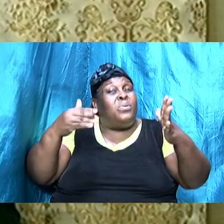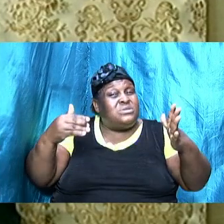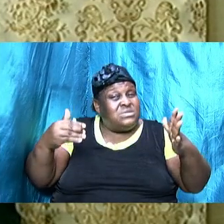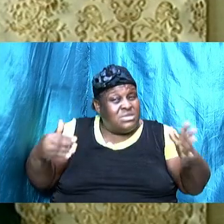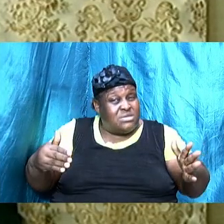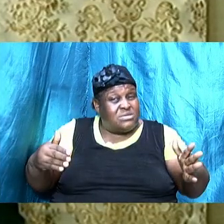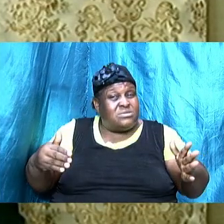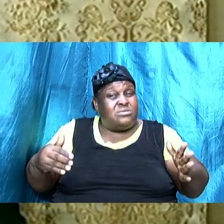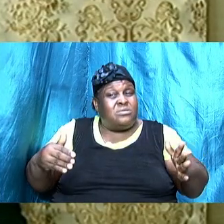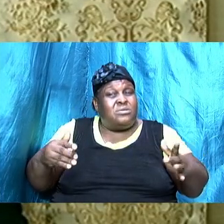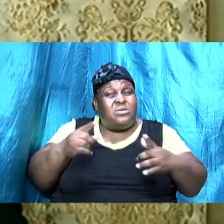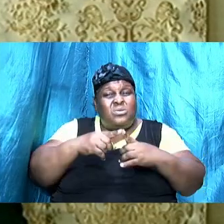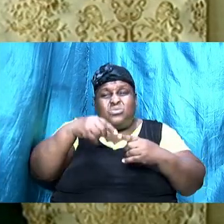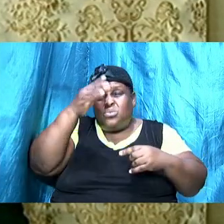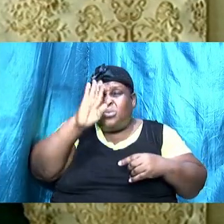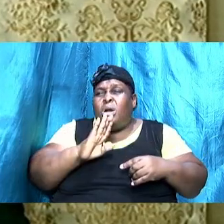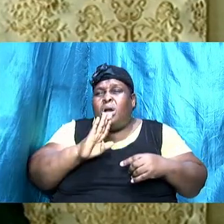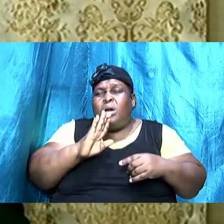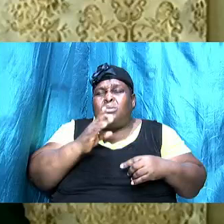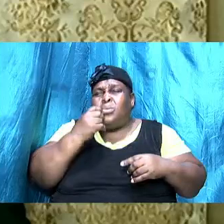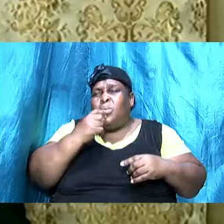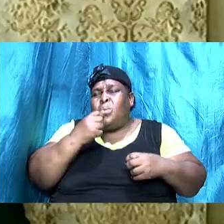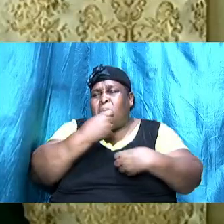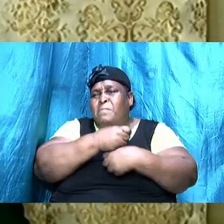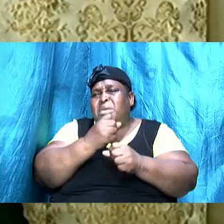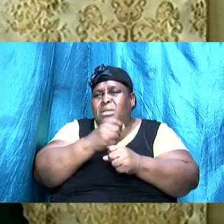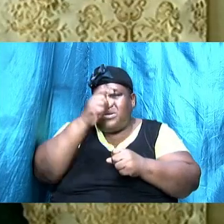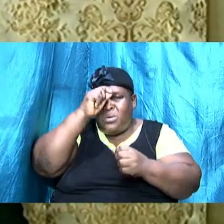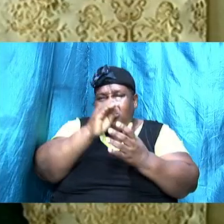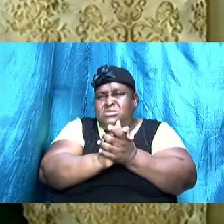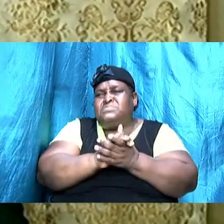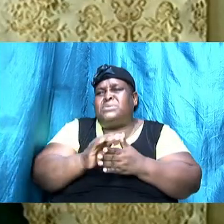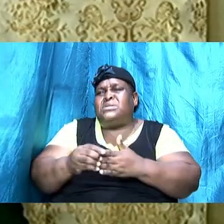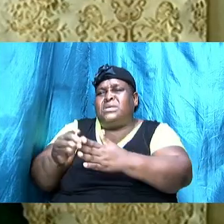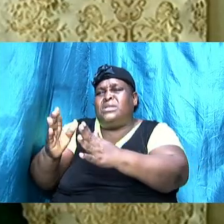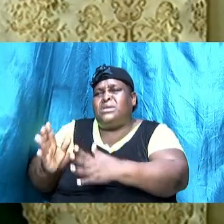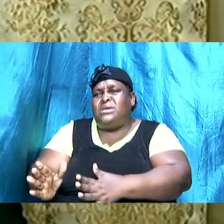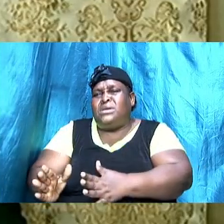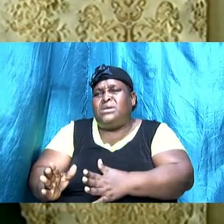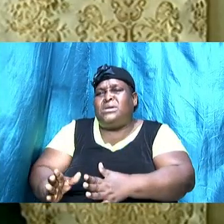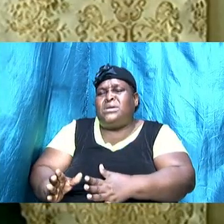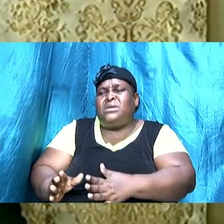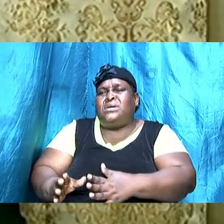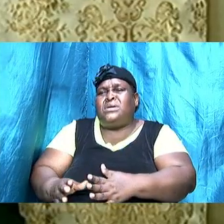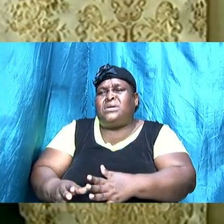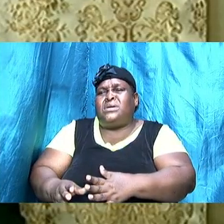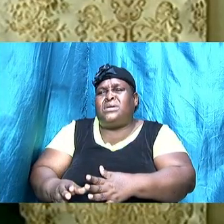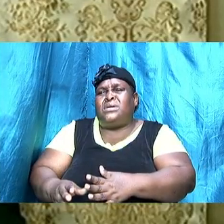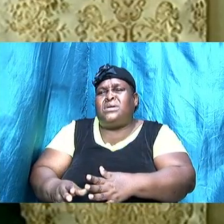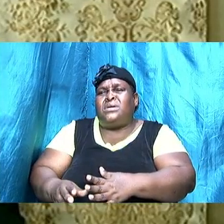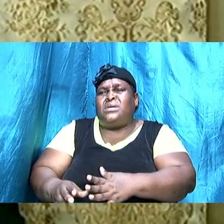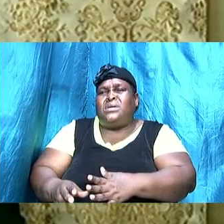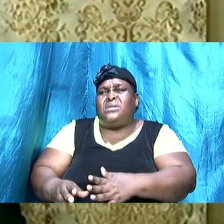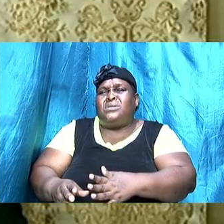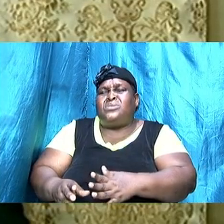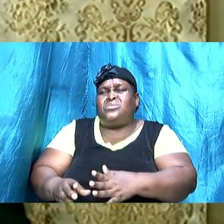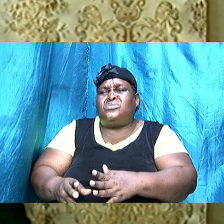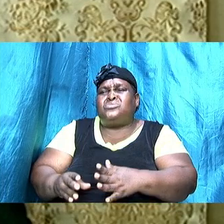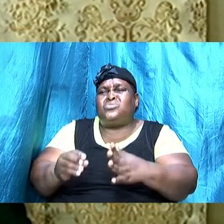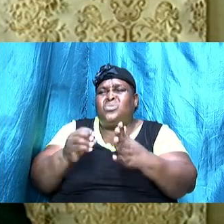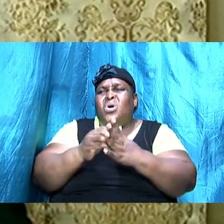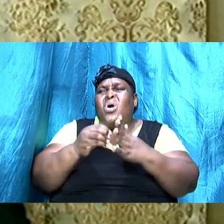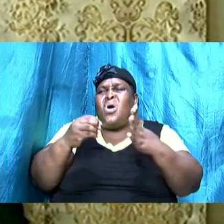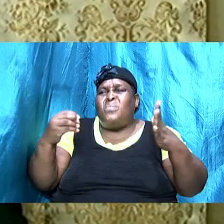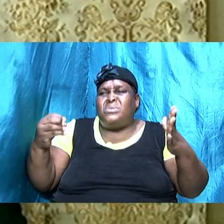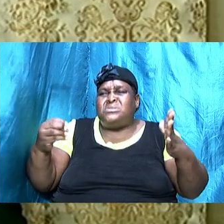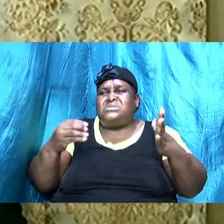head, then he is going contrary to the word and to God. And you